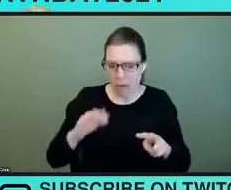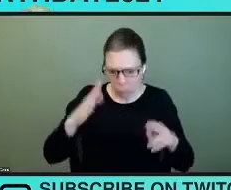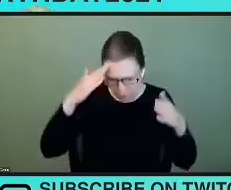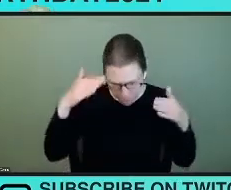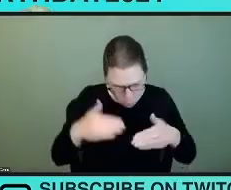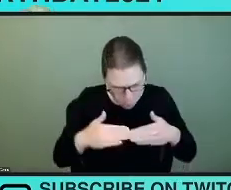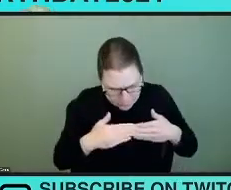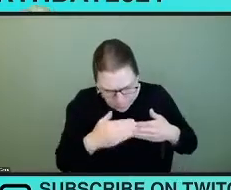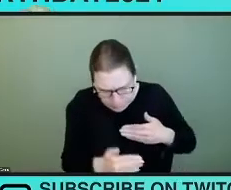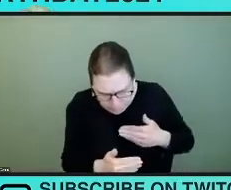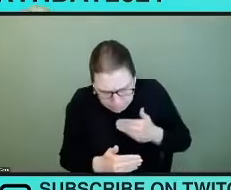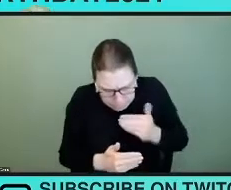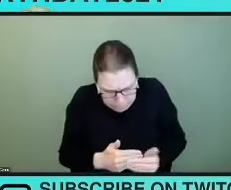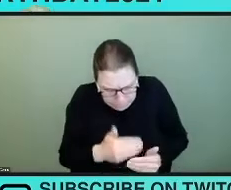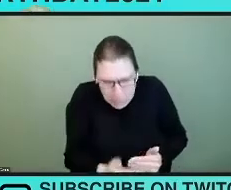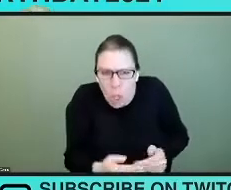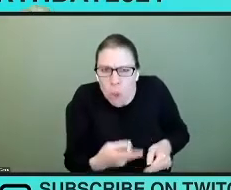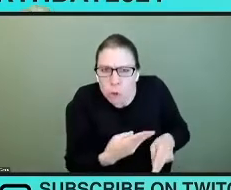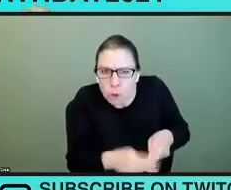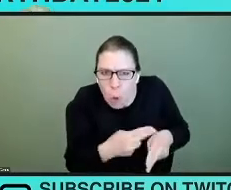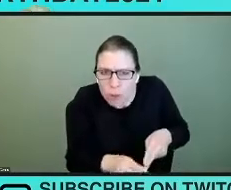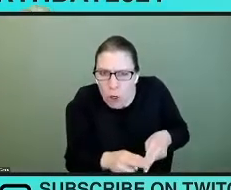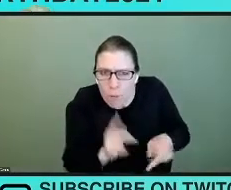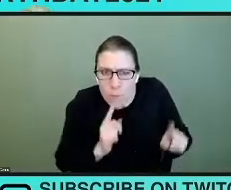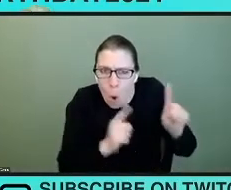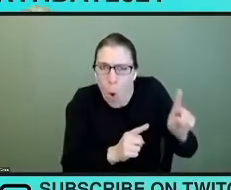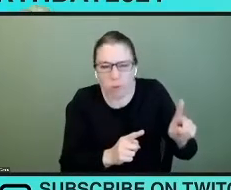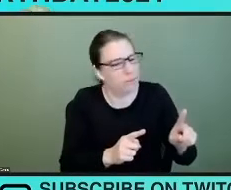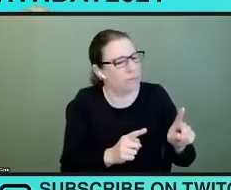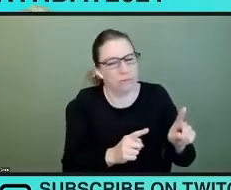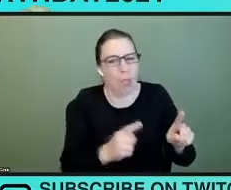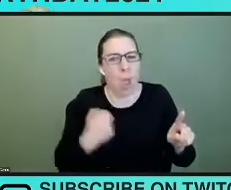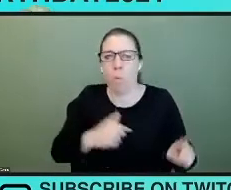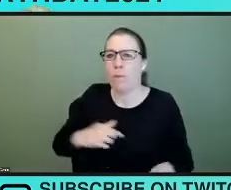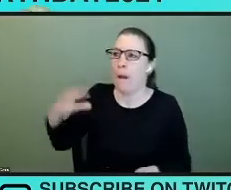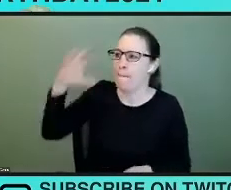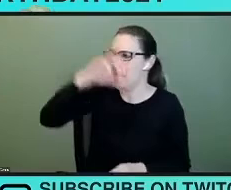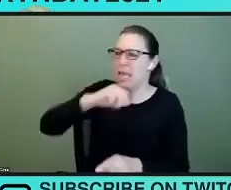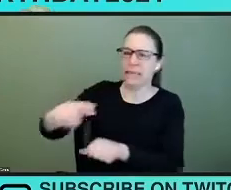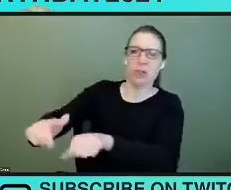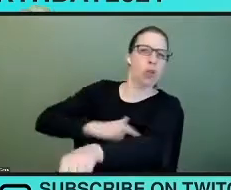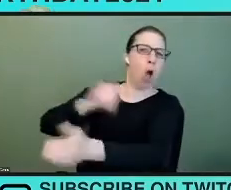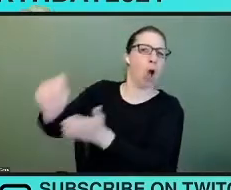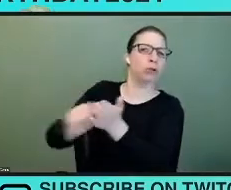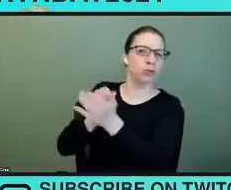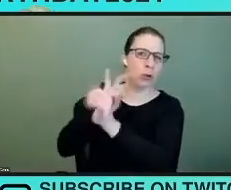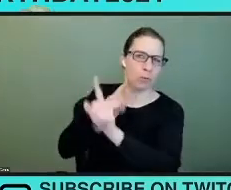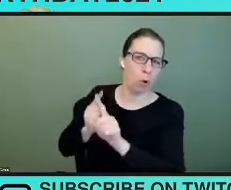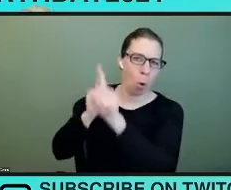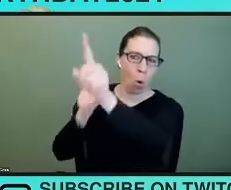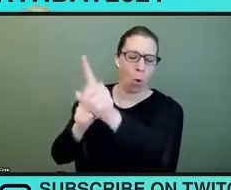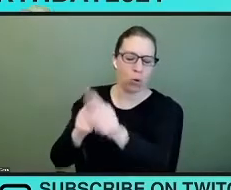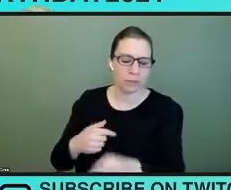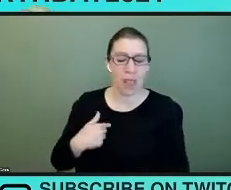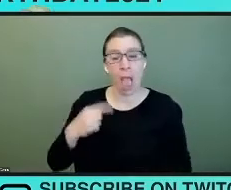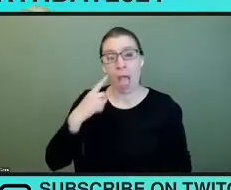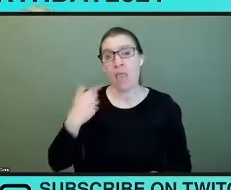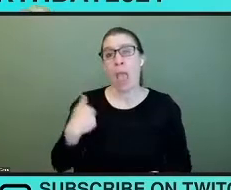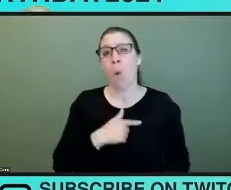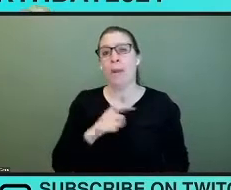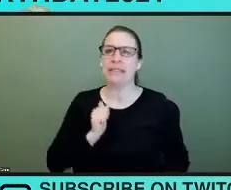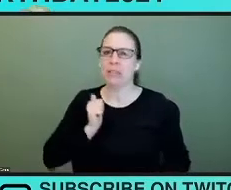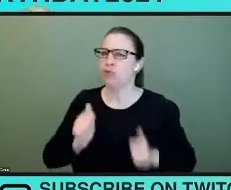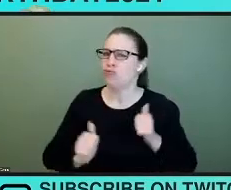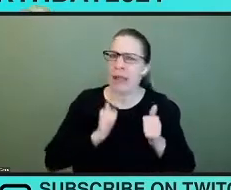and miss the long-term goal. I mean, I think we need to very aggressively move